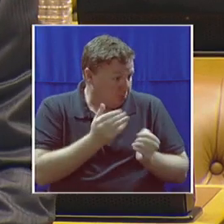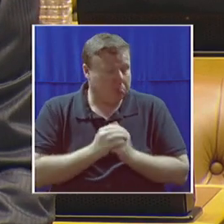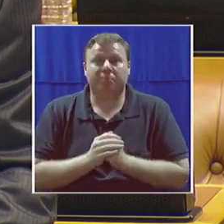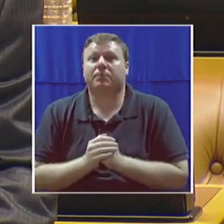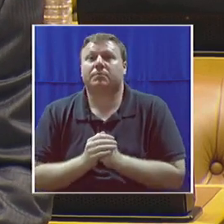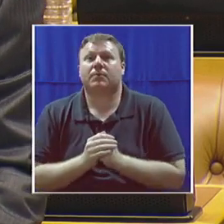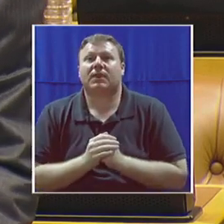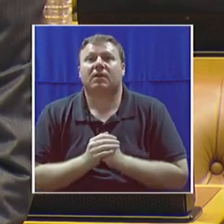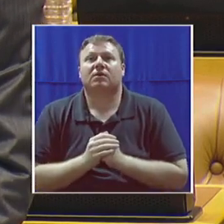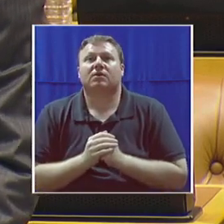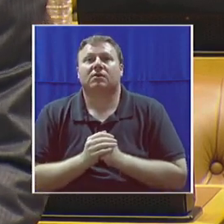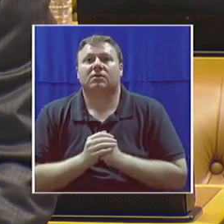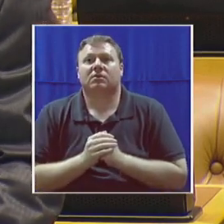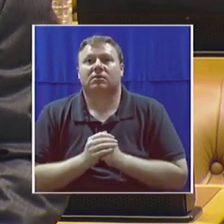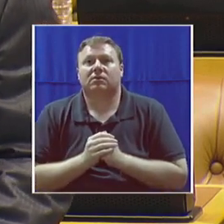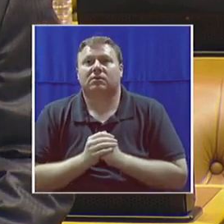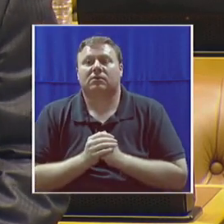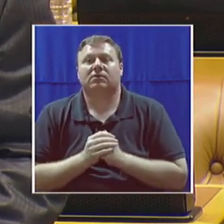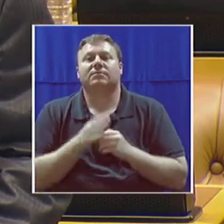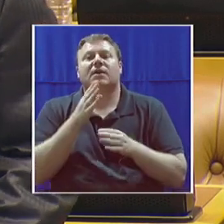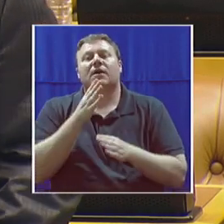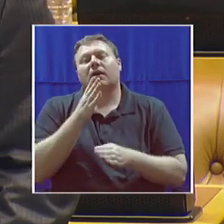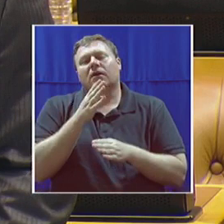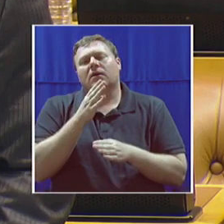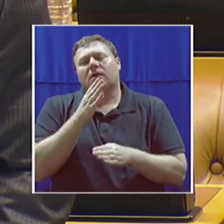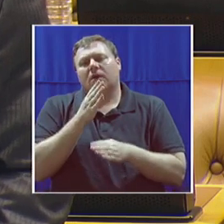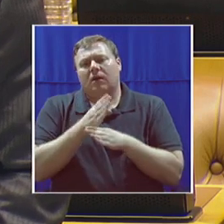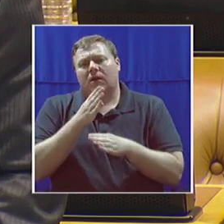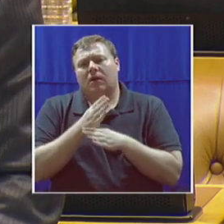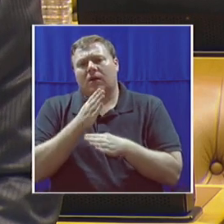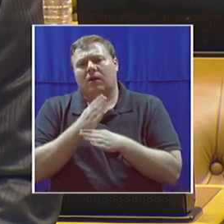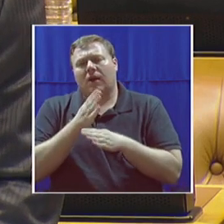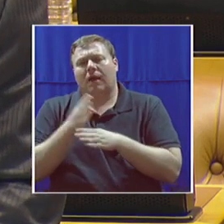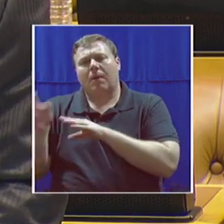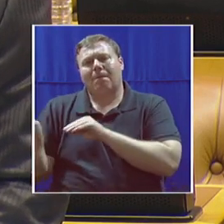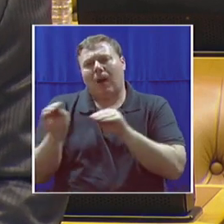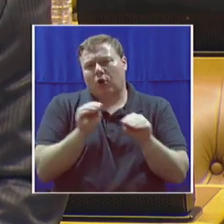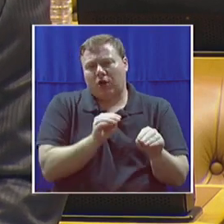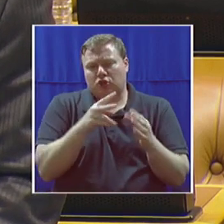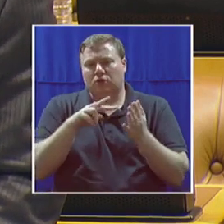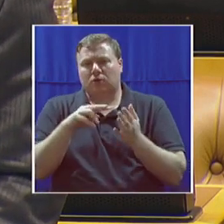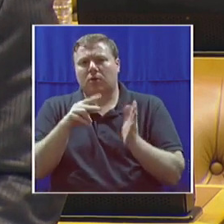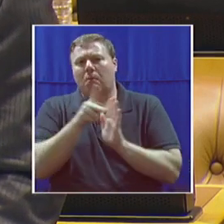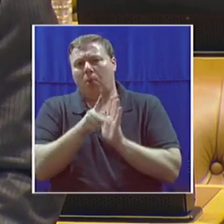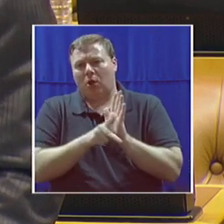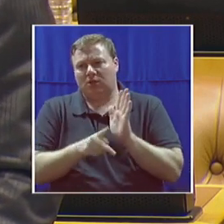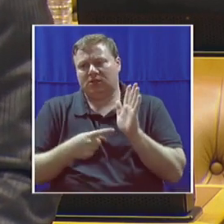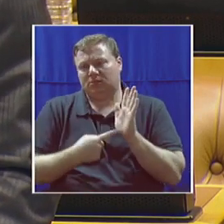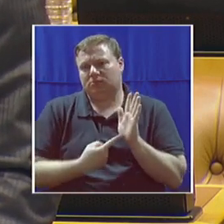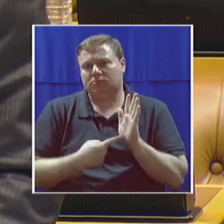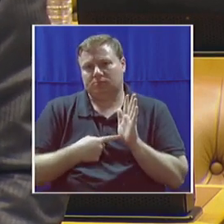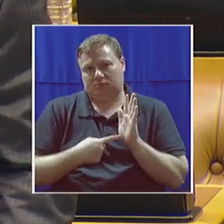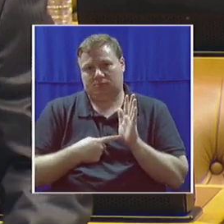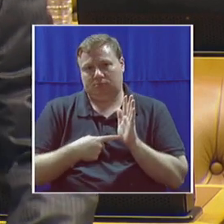the the labor migration policy as per our plans will be